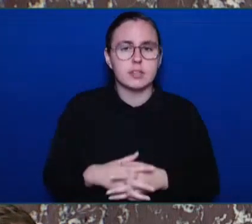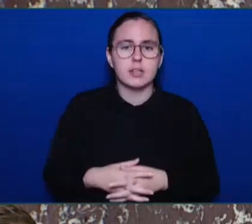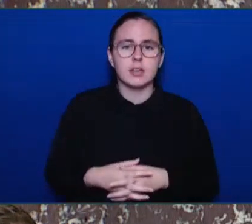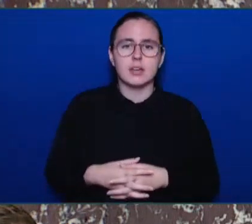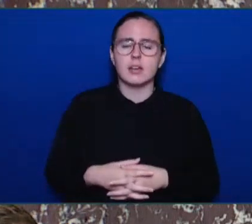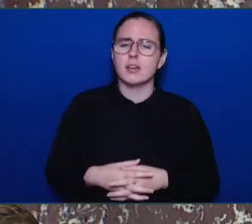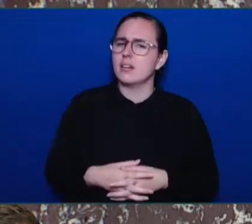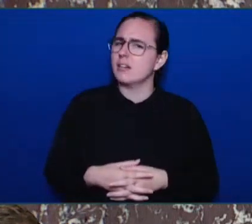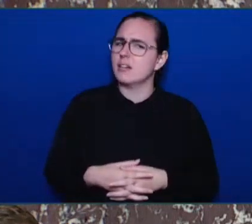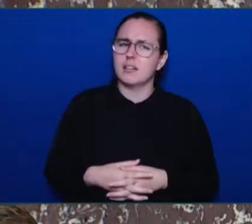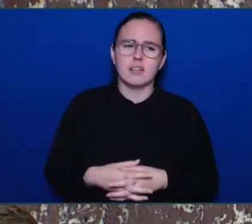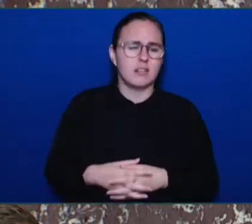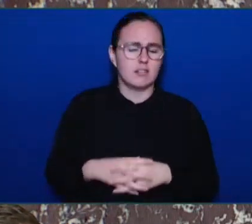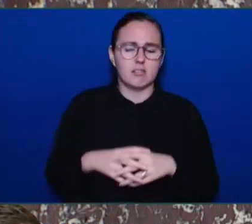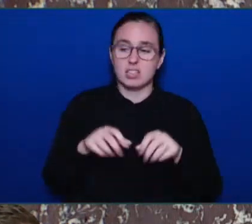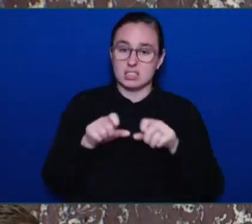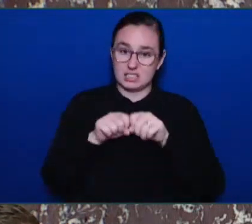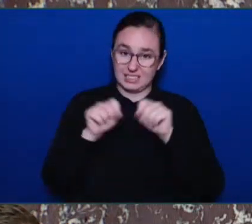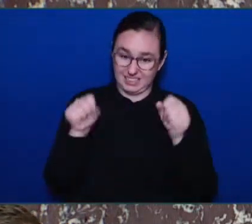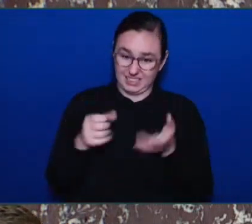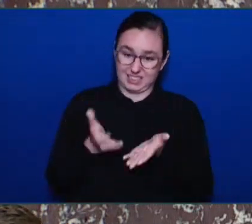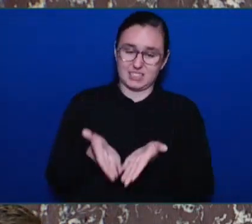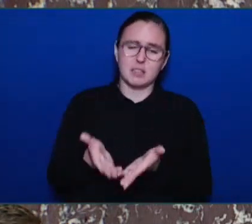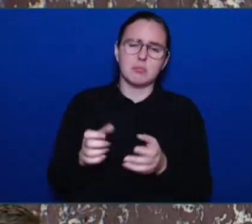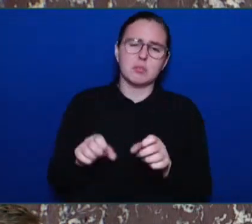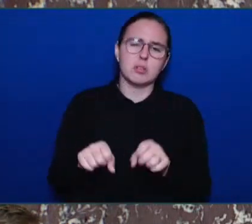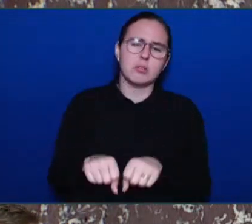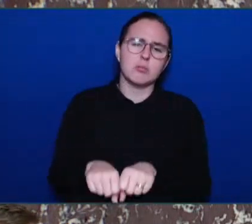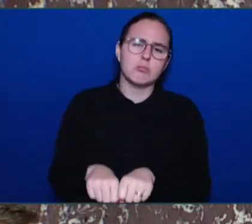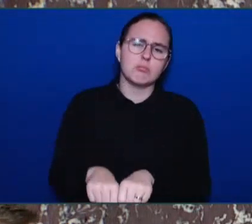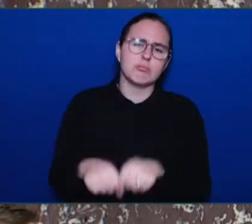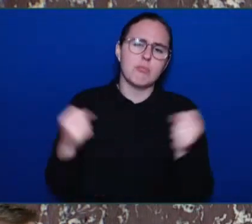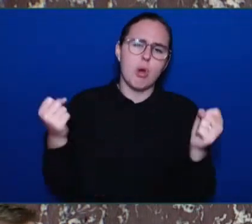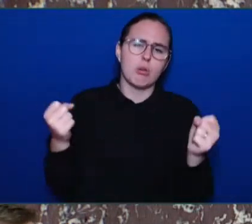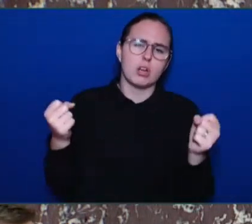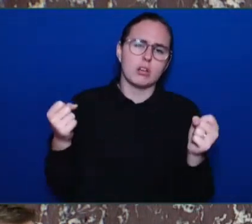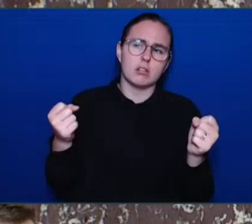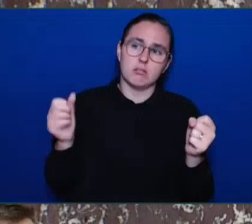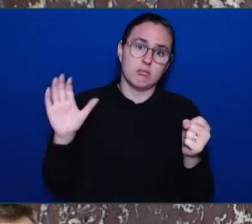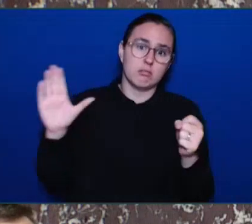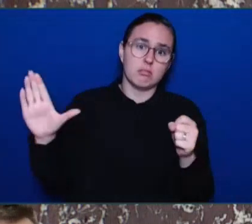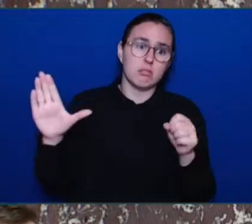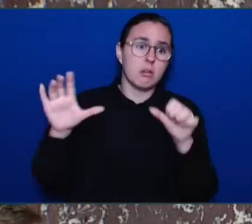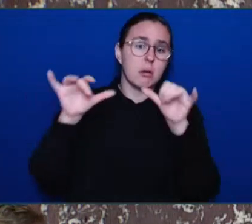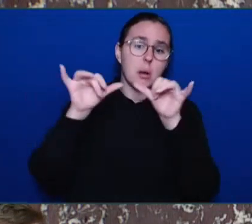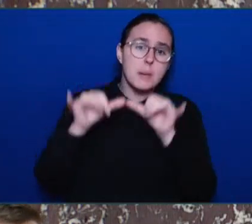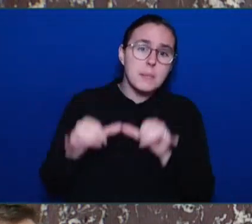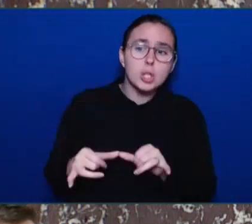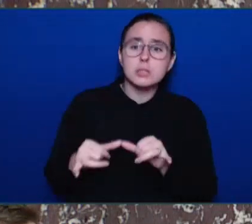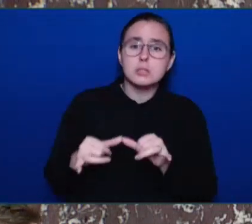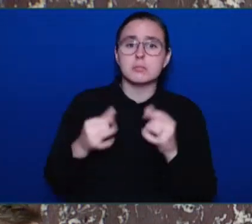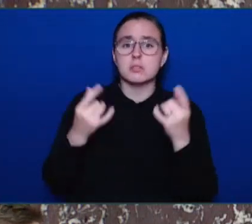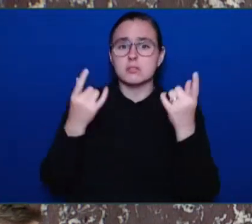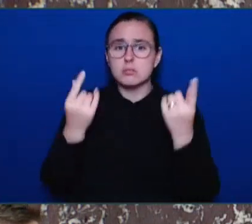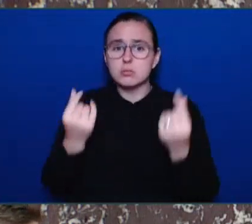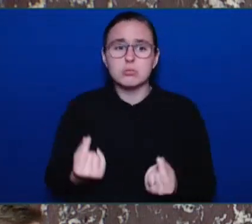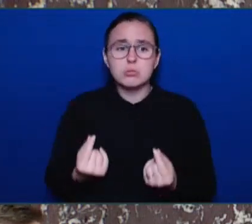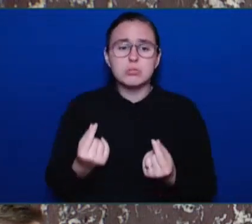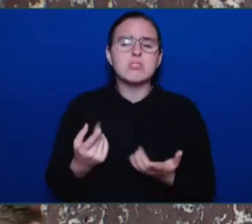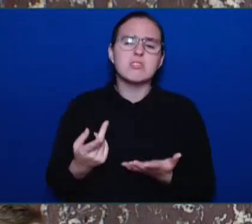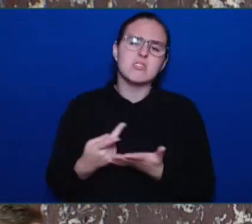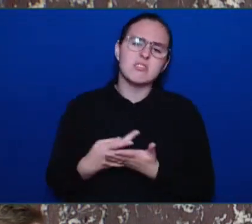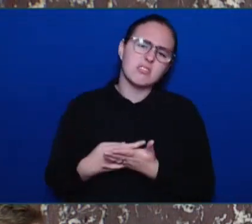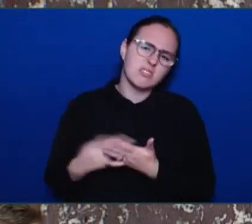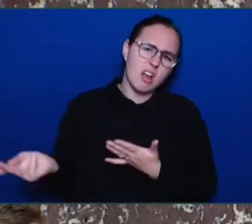failing on every measure. When can communities meaningfully see some results that will actually make them safer on their